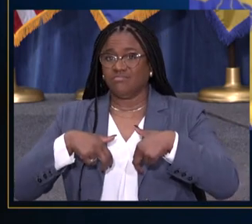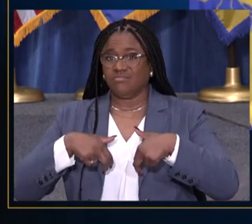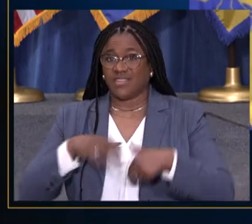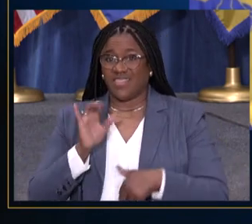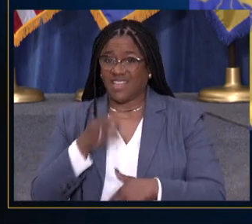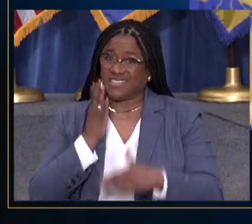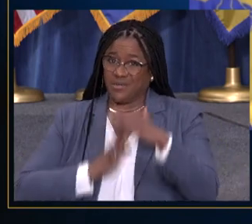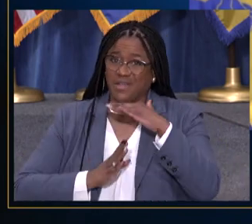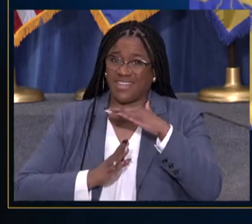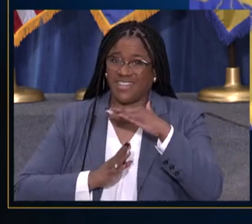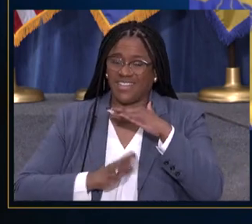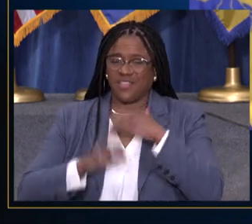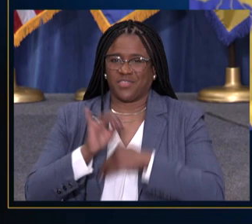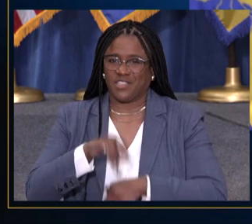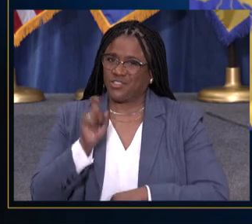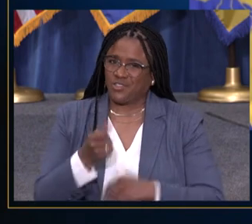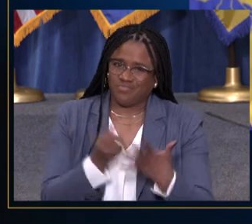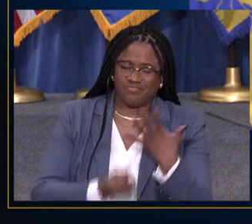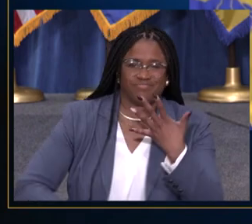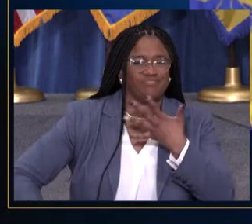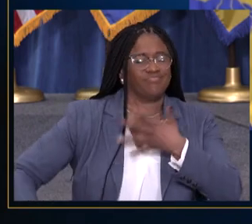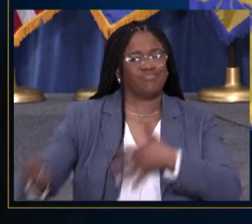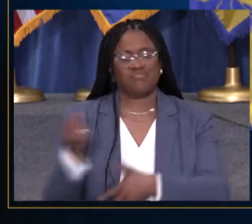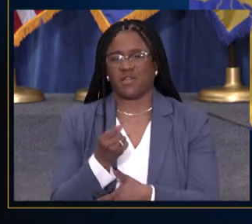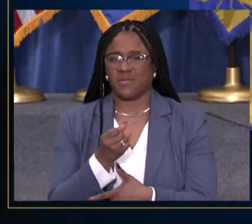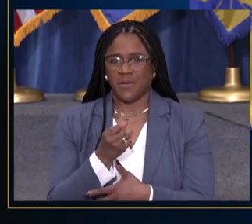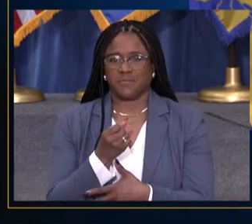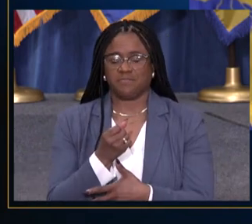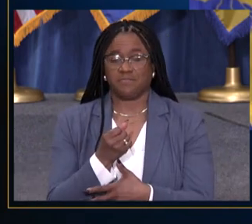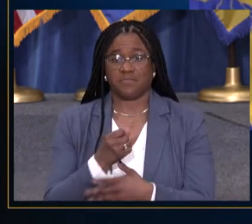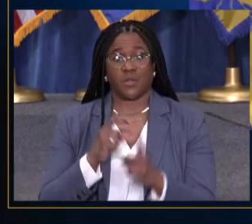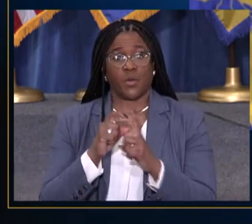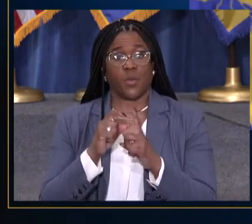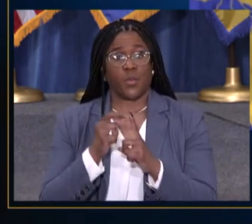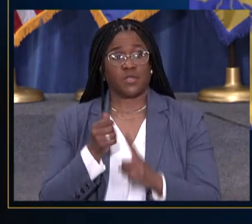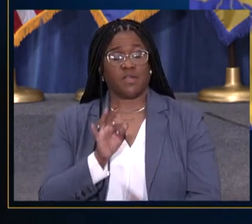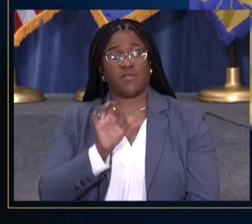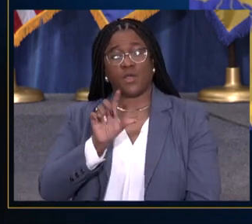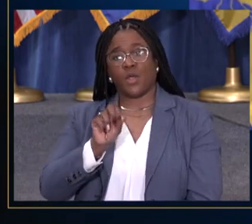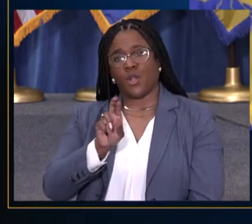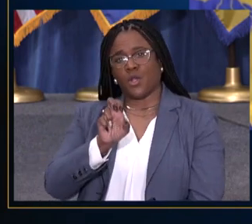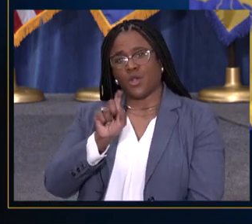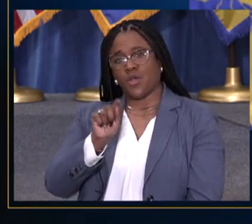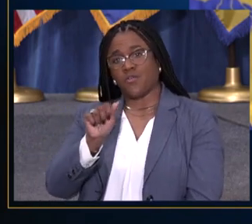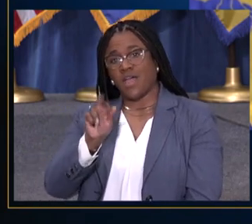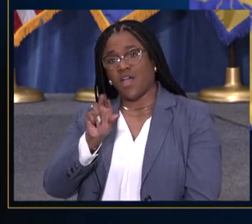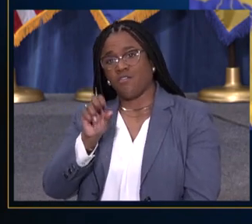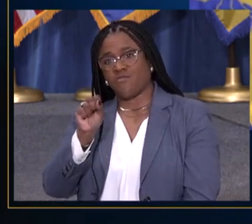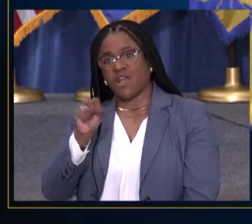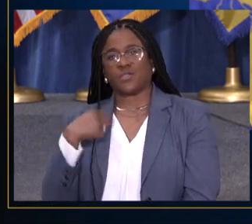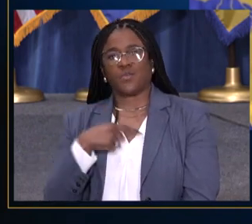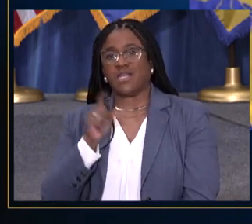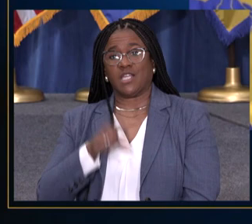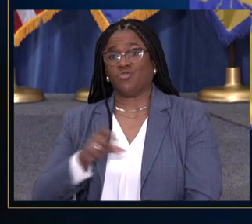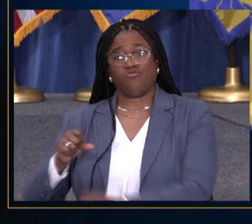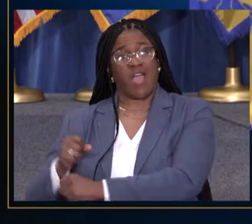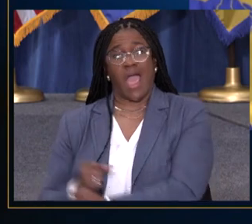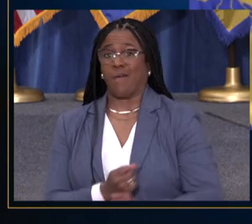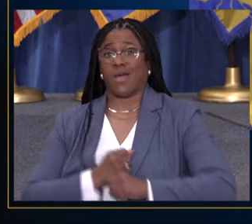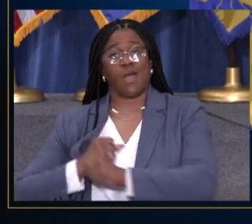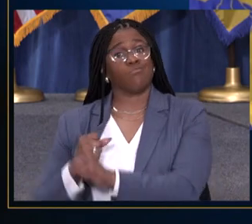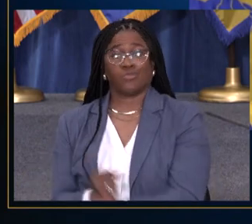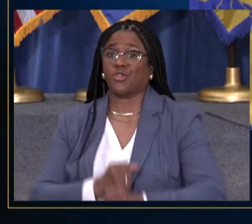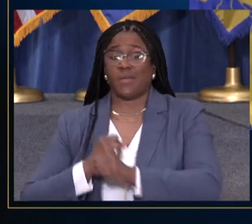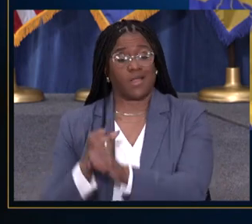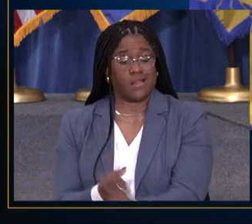humility should be paramount. In the words of Loretta Ross, we need to grab a broom and clean where